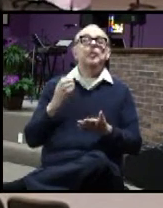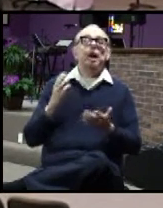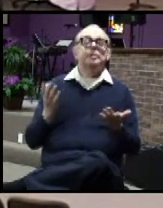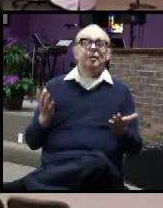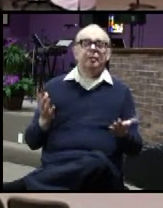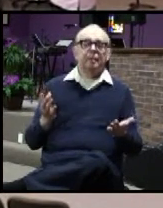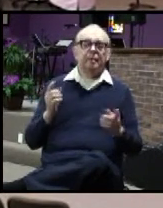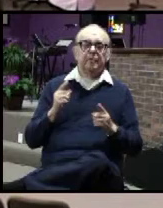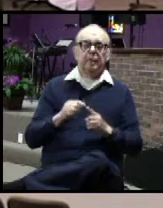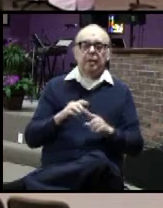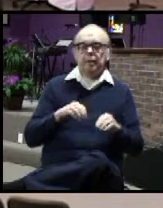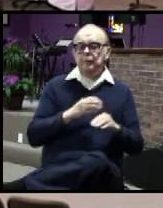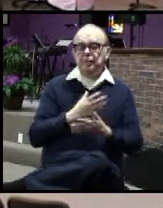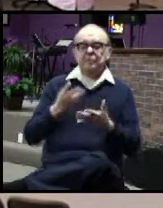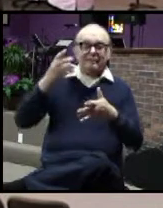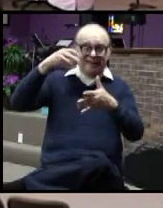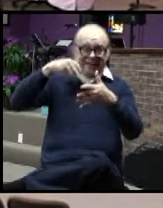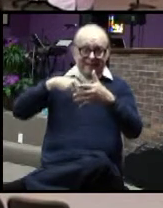Until you put something in it.